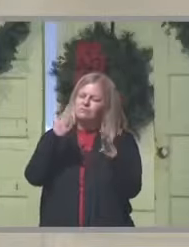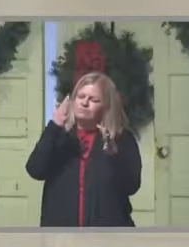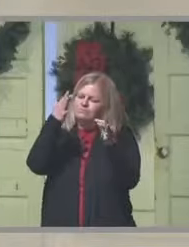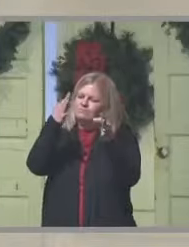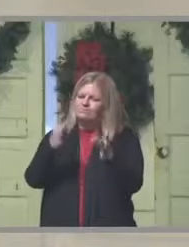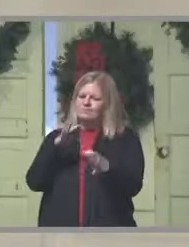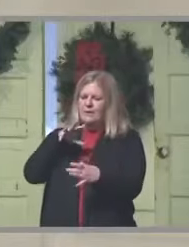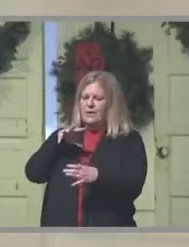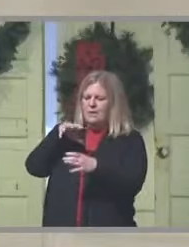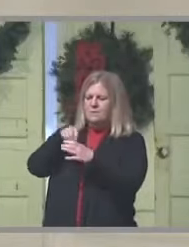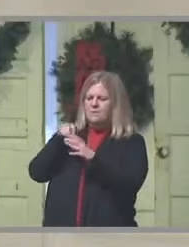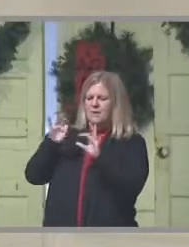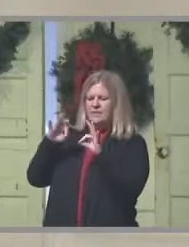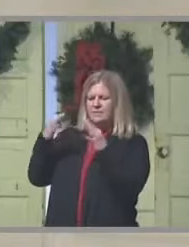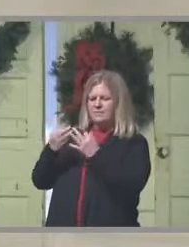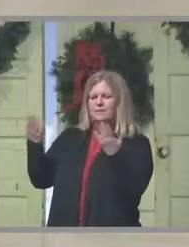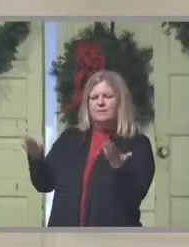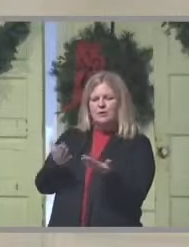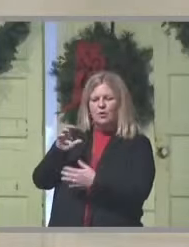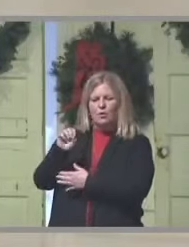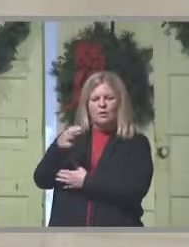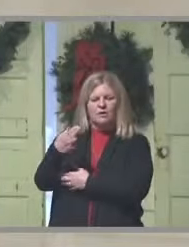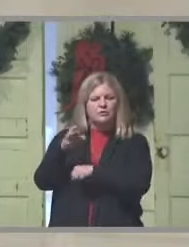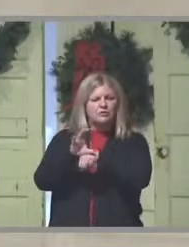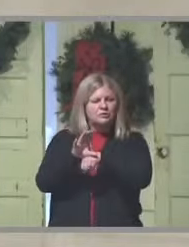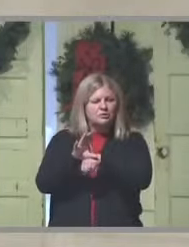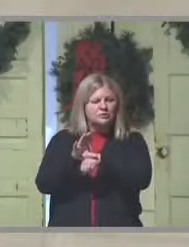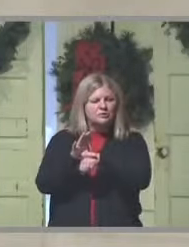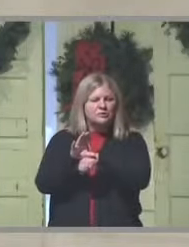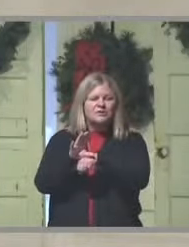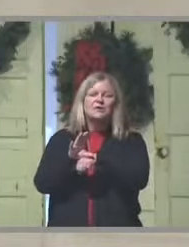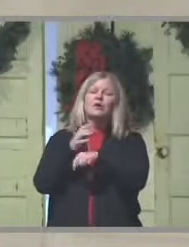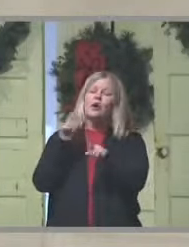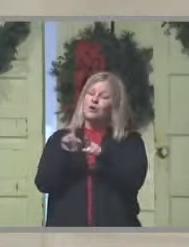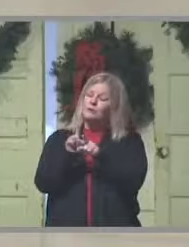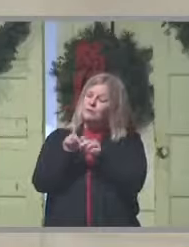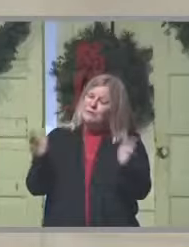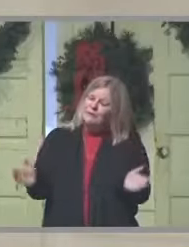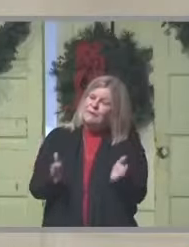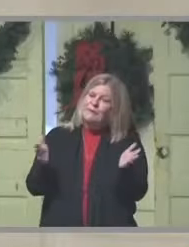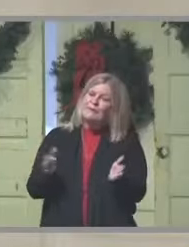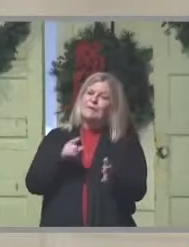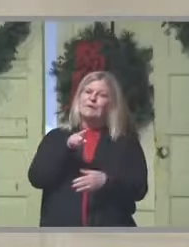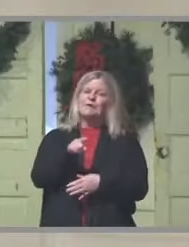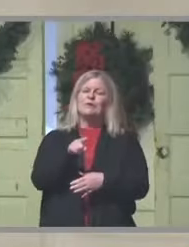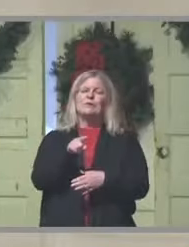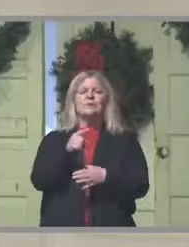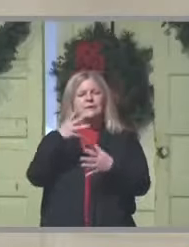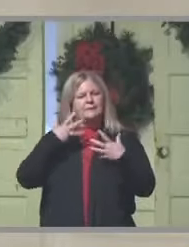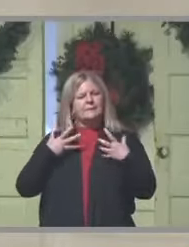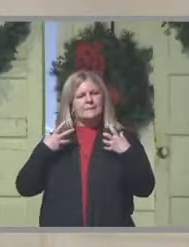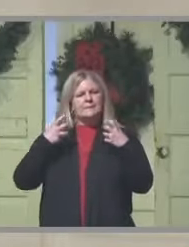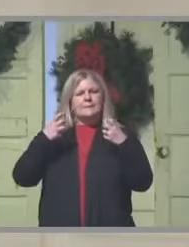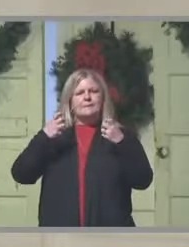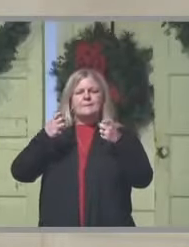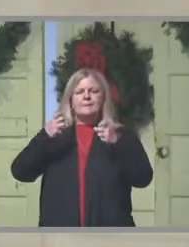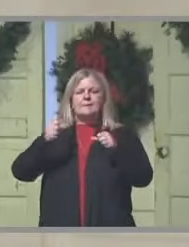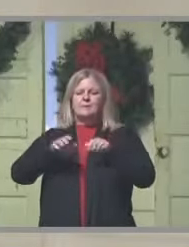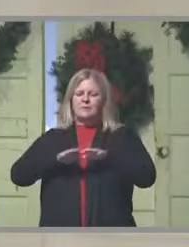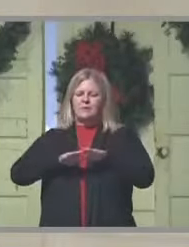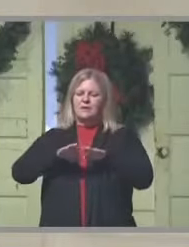a part of the family here at Oak Hills Church. But we would also encourage you to take a bold step of